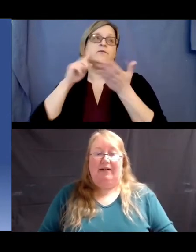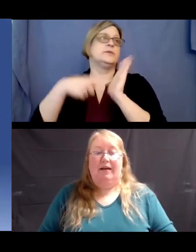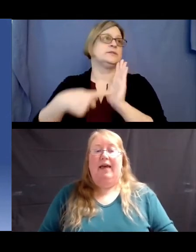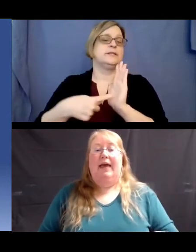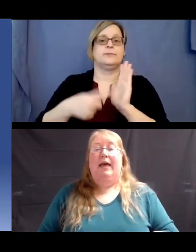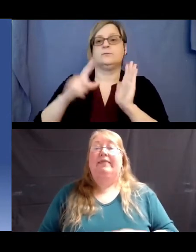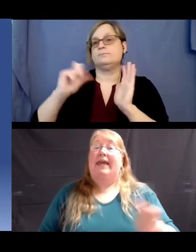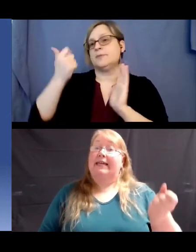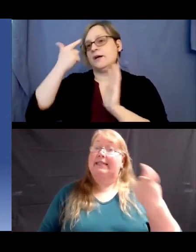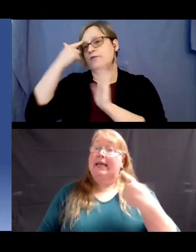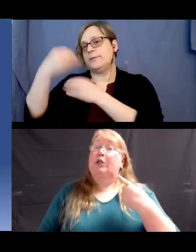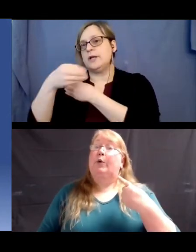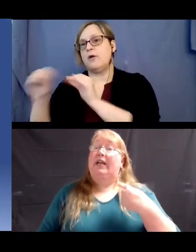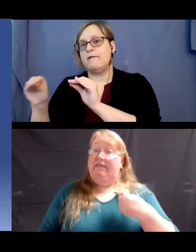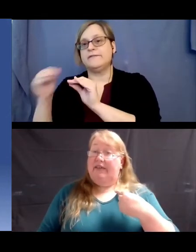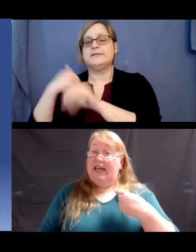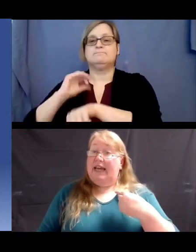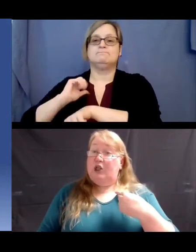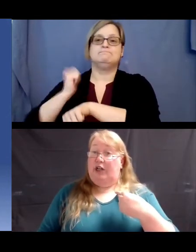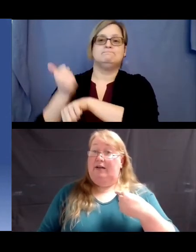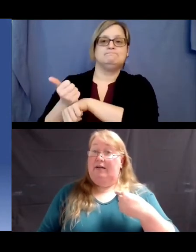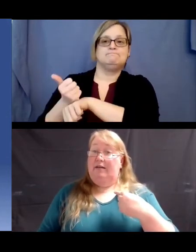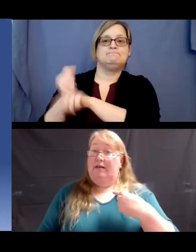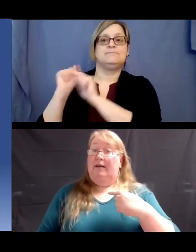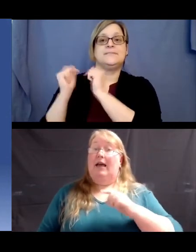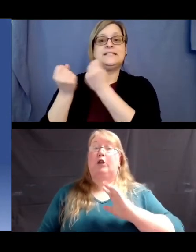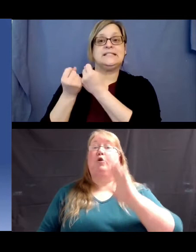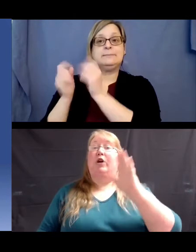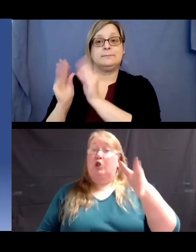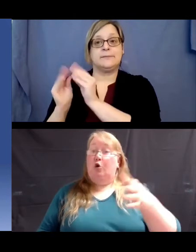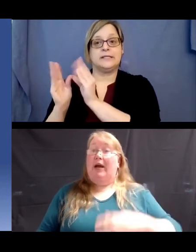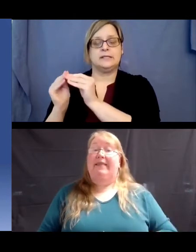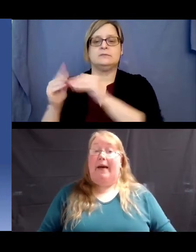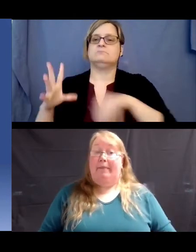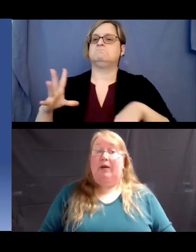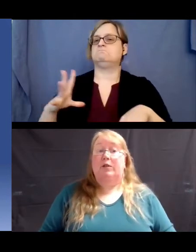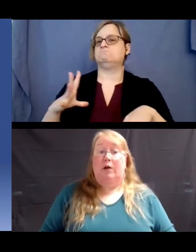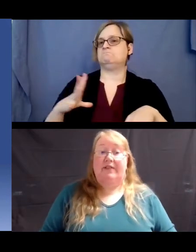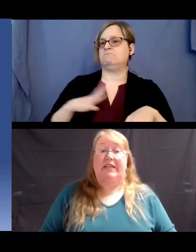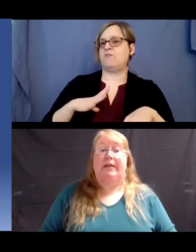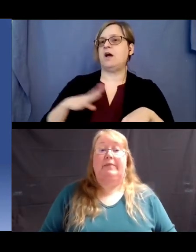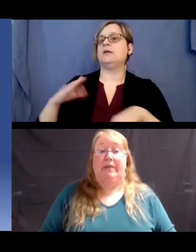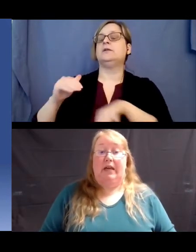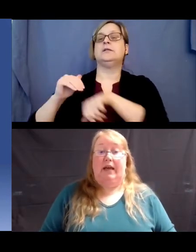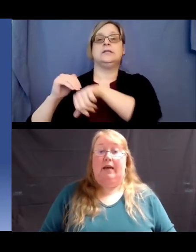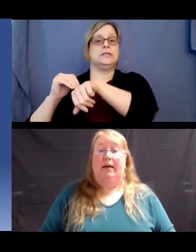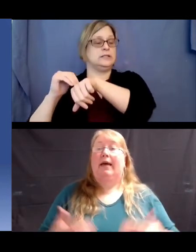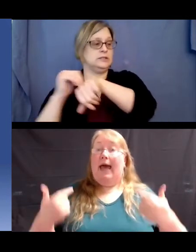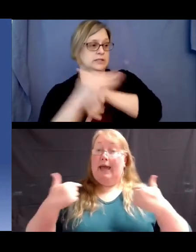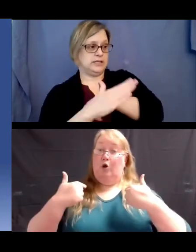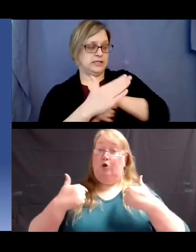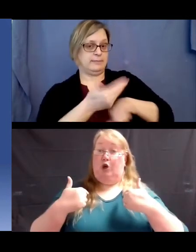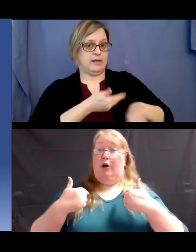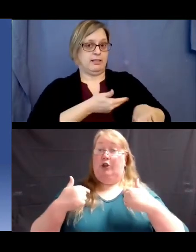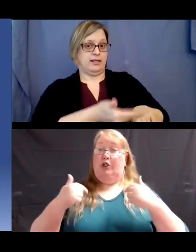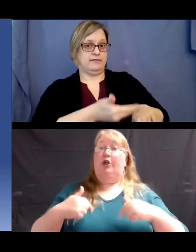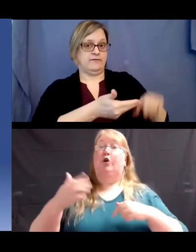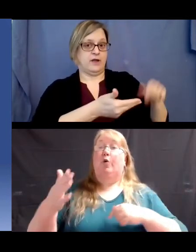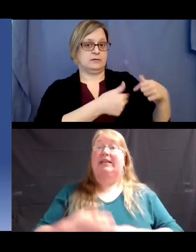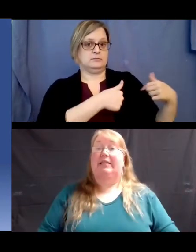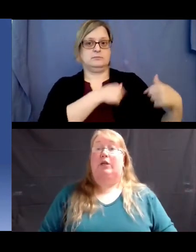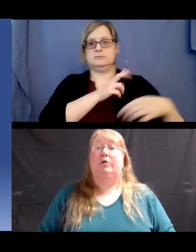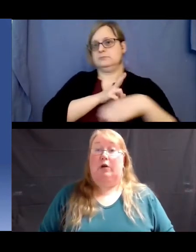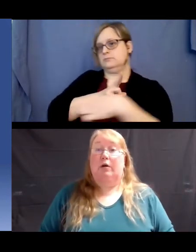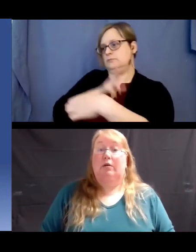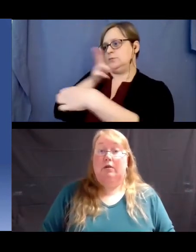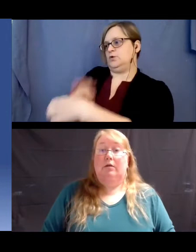online, they can send you an invitation and you can join that Microsoft Teams meeting at no charge to you